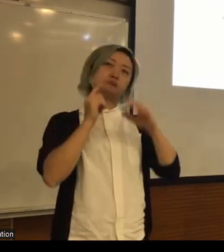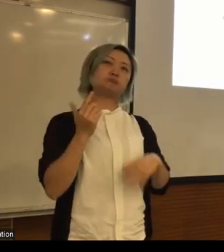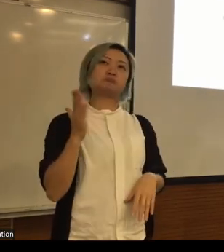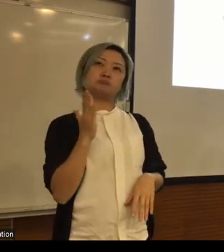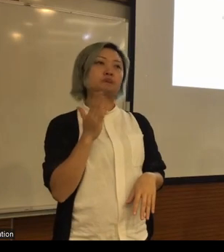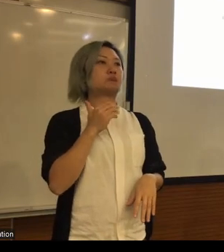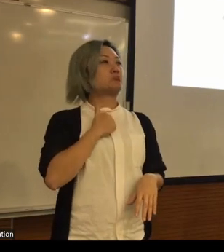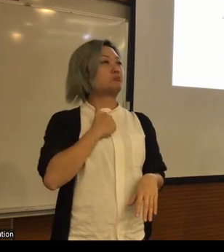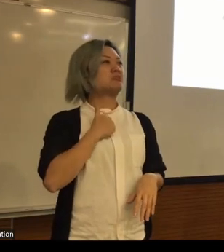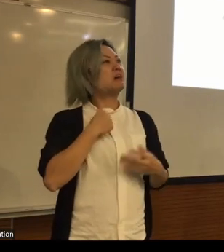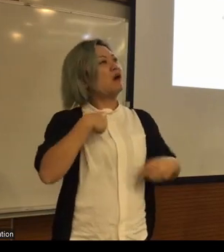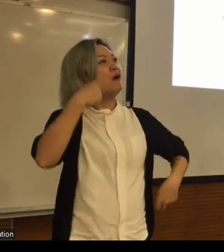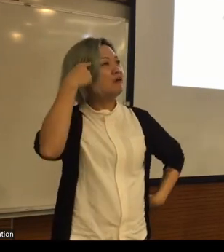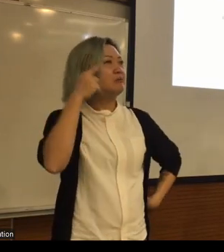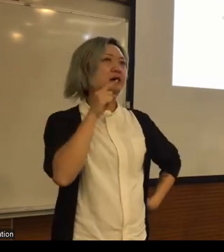So I wouldn't take it,